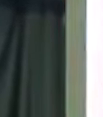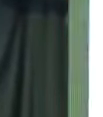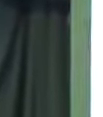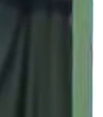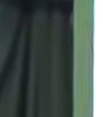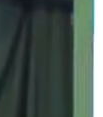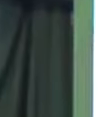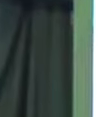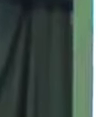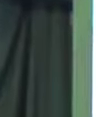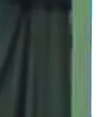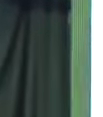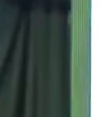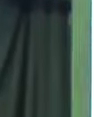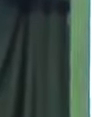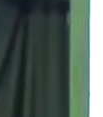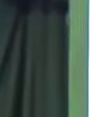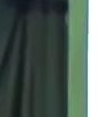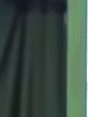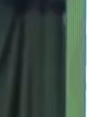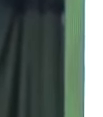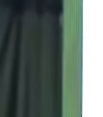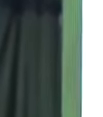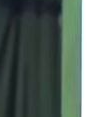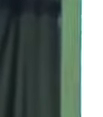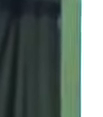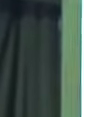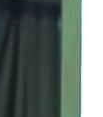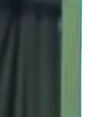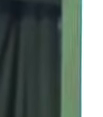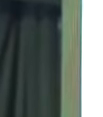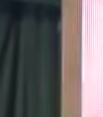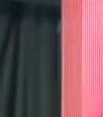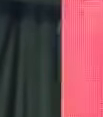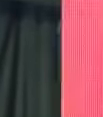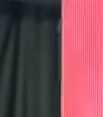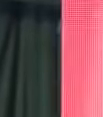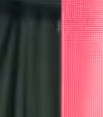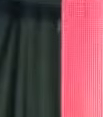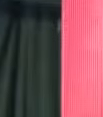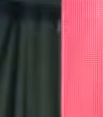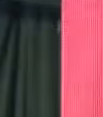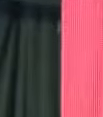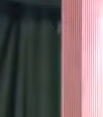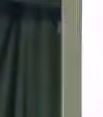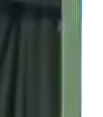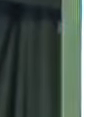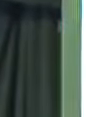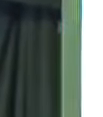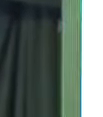The chapters we have answered, we have covered, so far have been quite interesting and